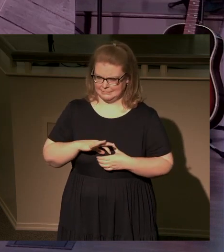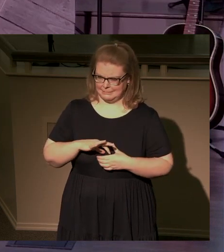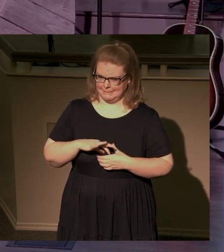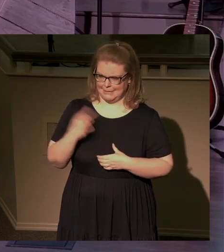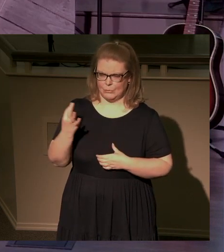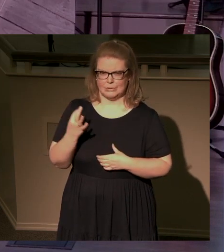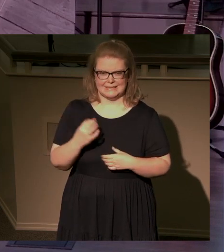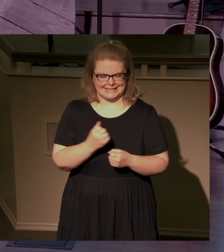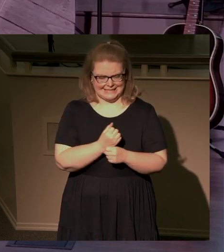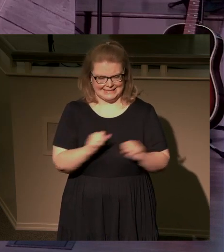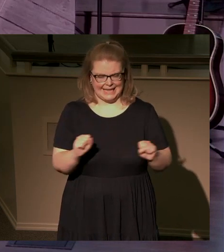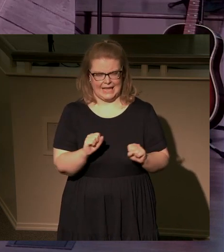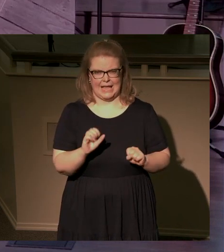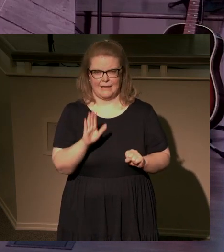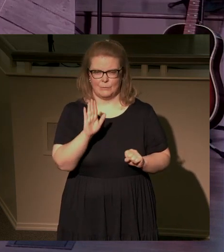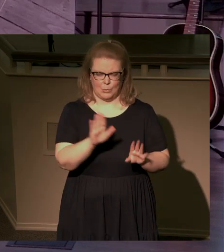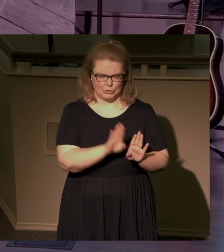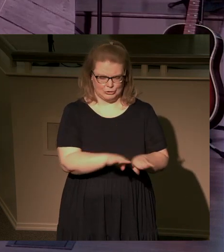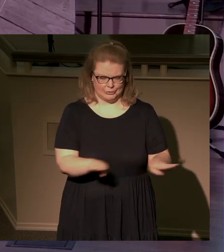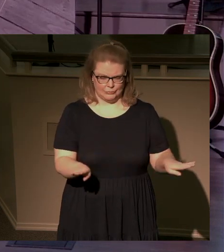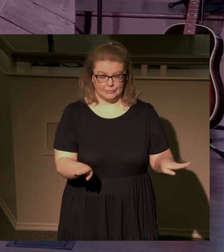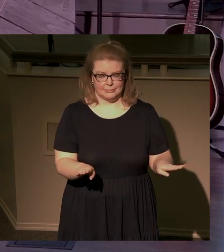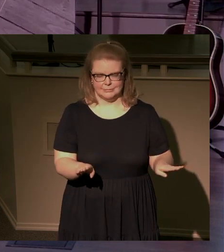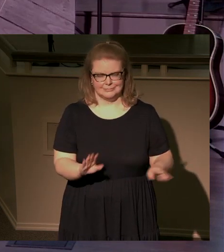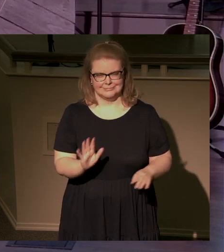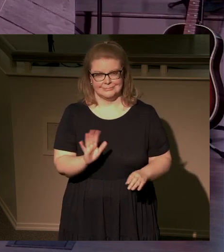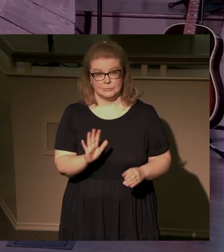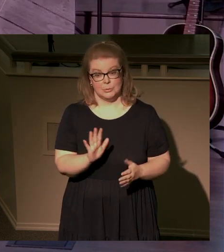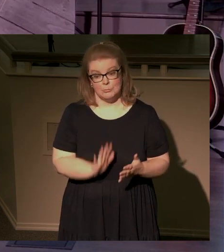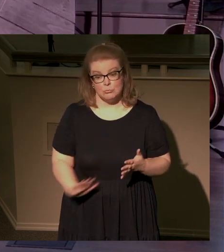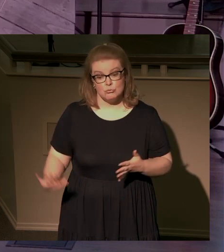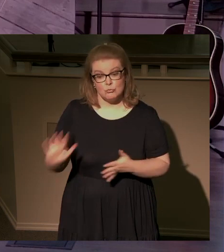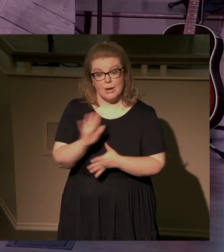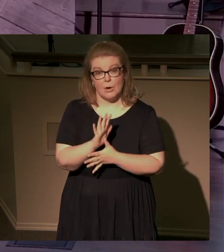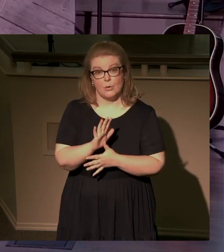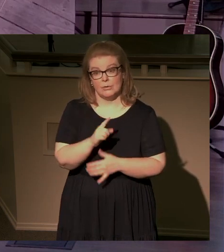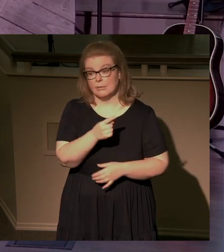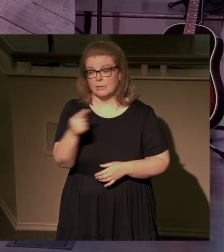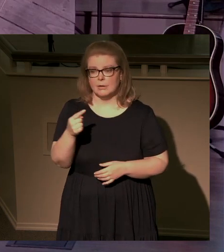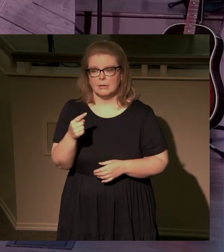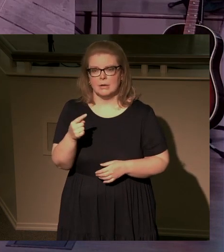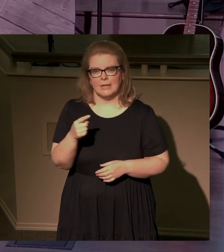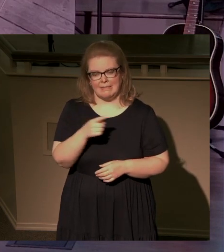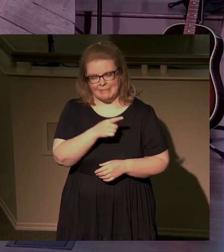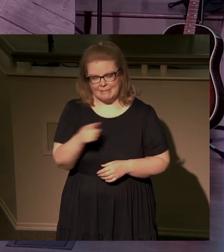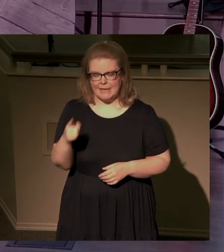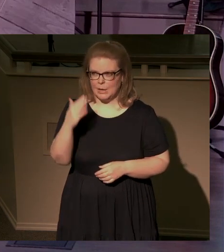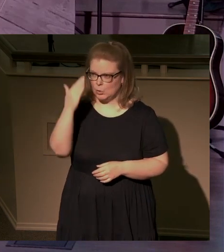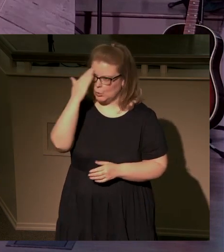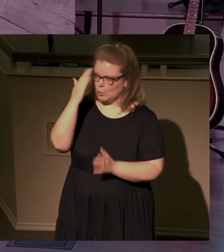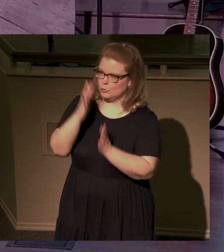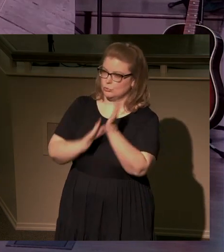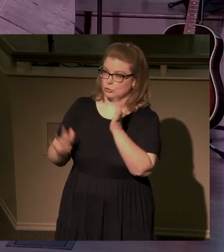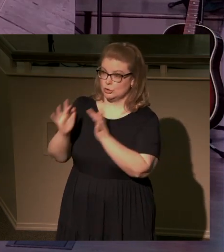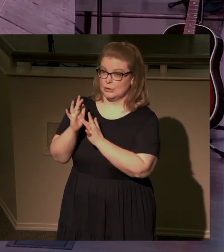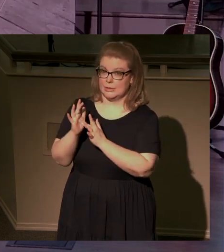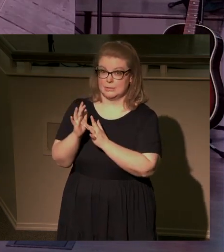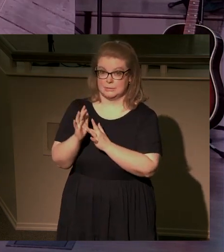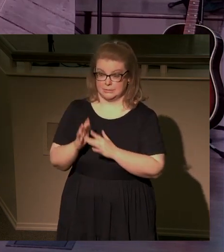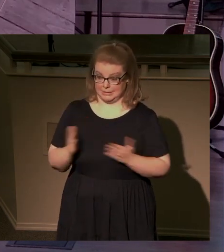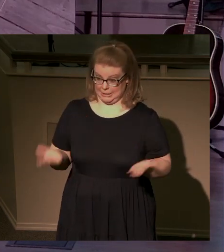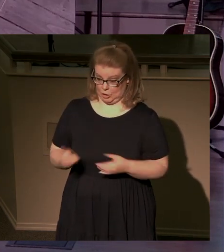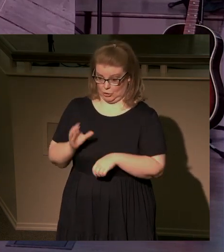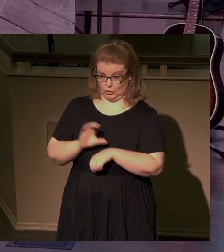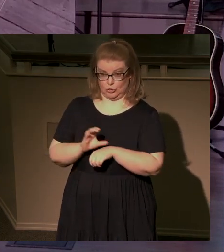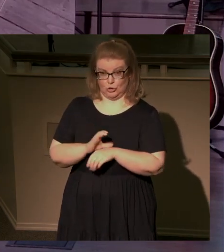kids. Your priority, number one, is that they know Jesus. Church, our priority is that our